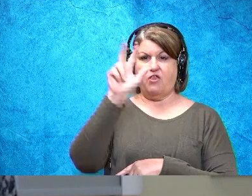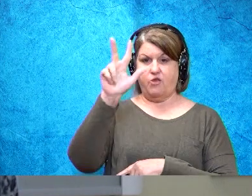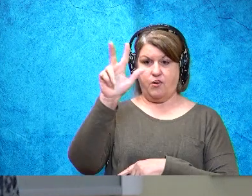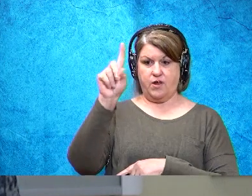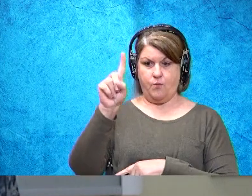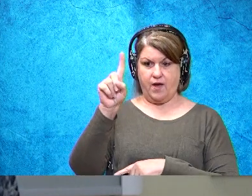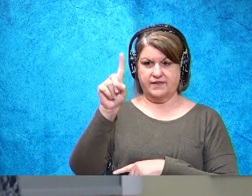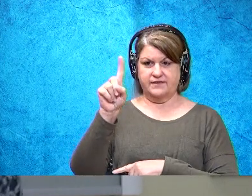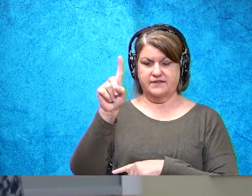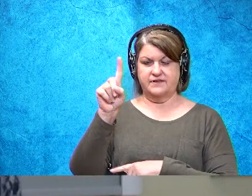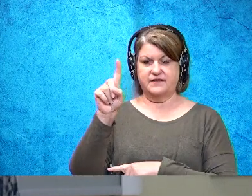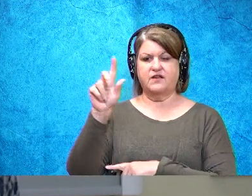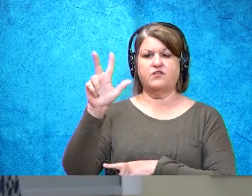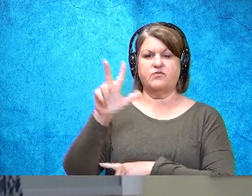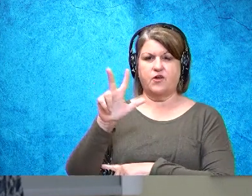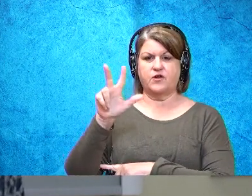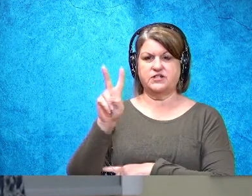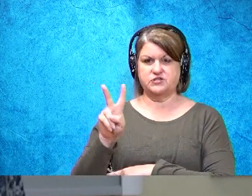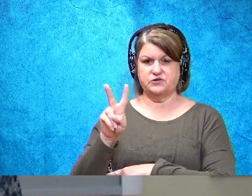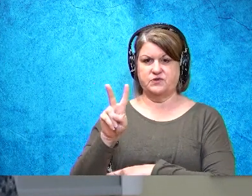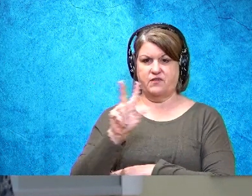31, 32,